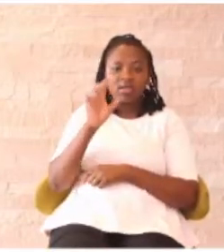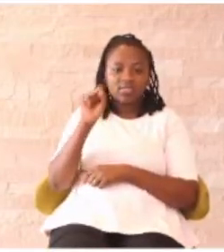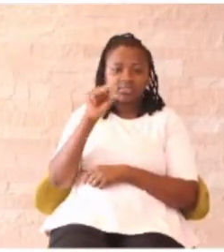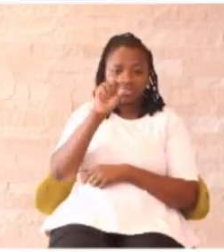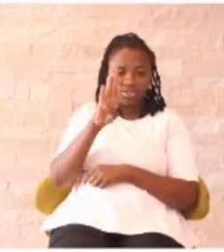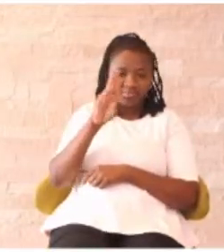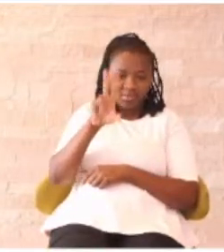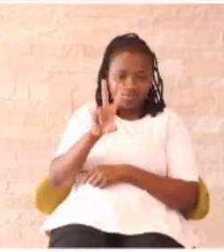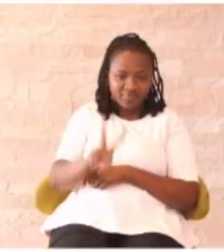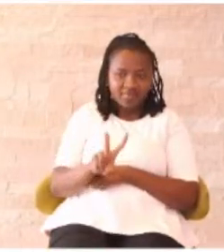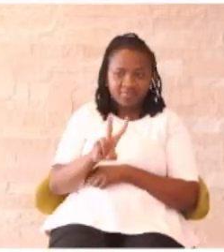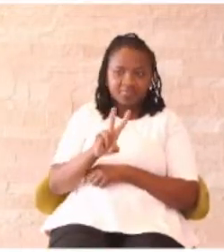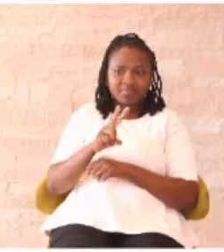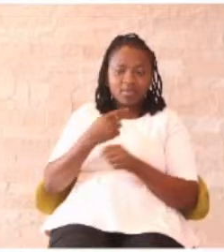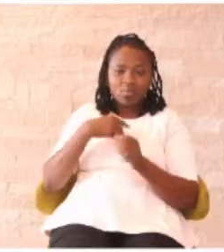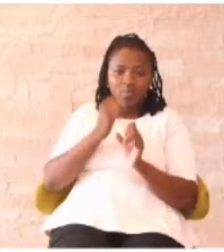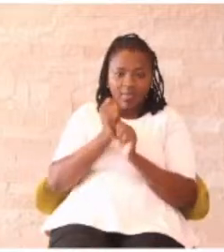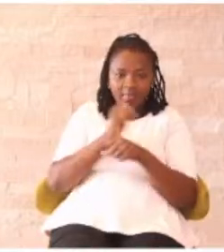of citizens'